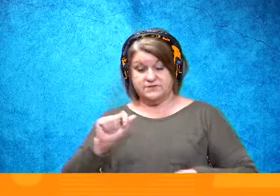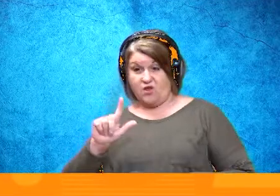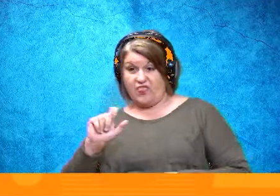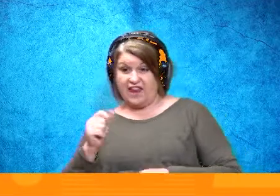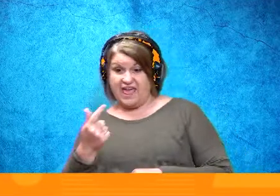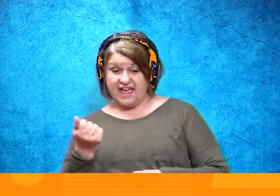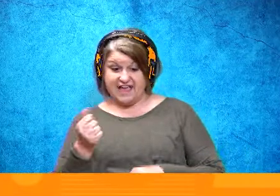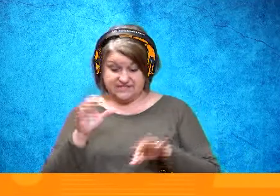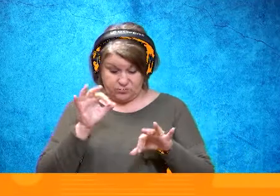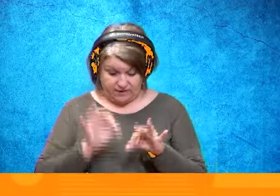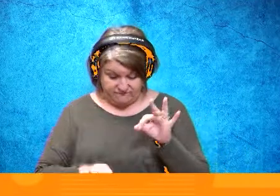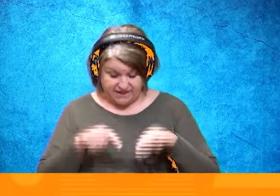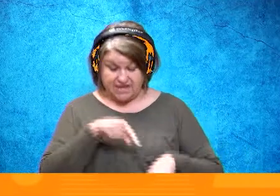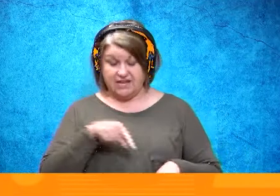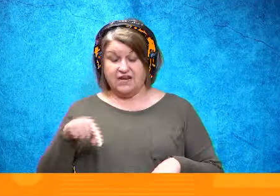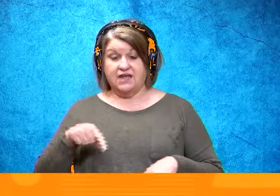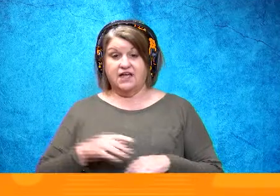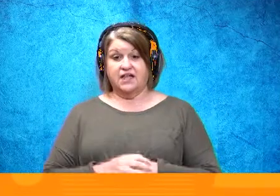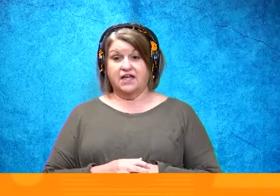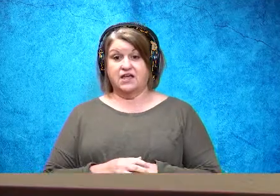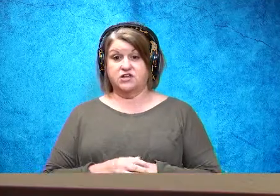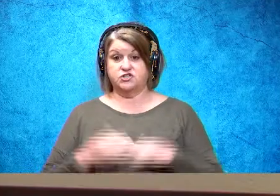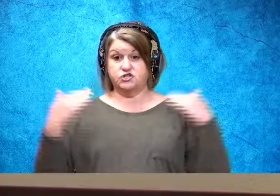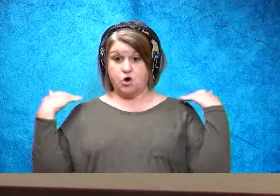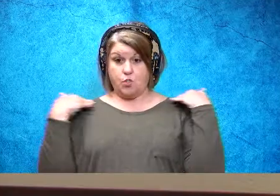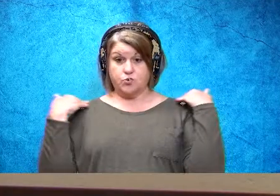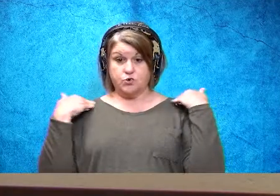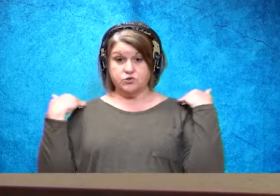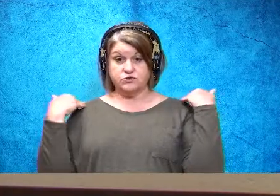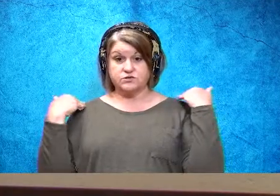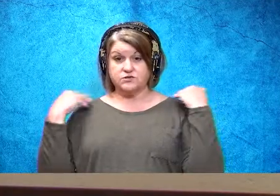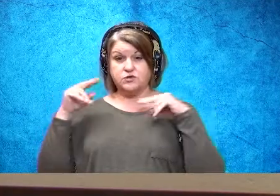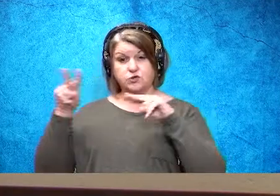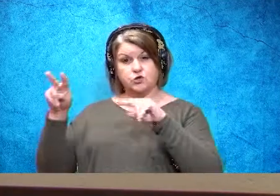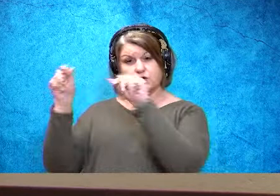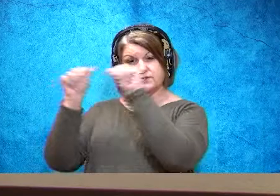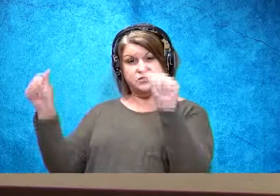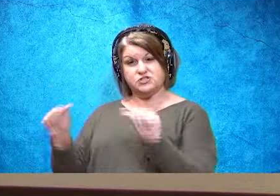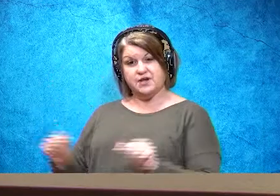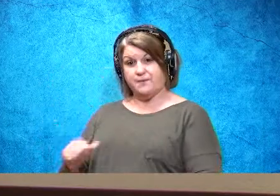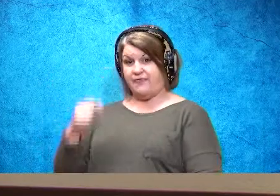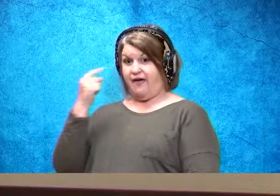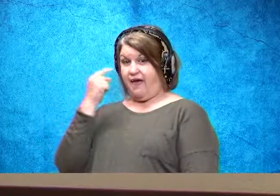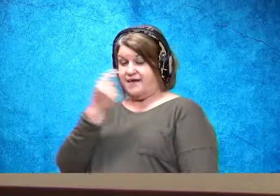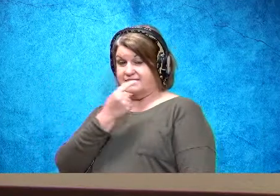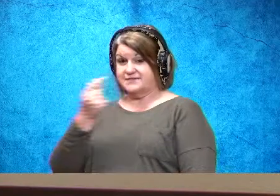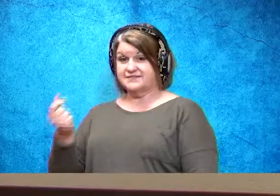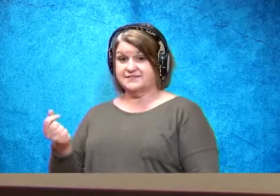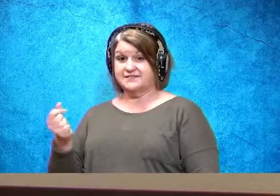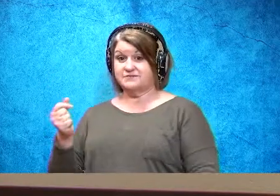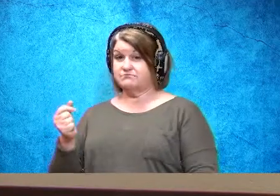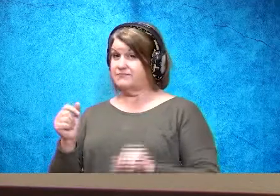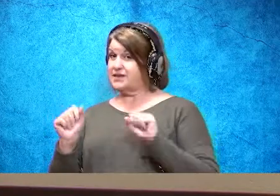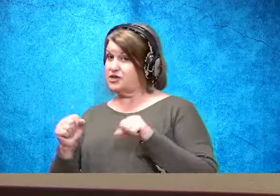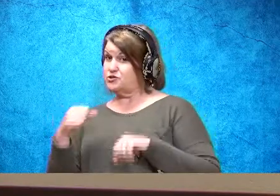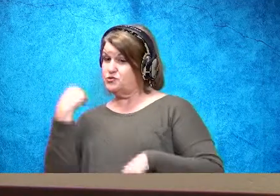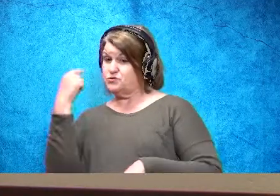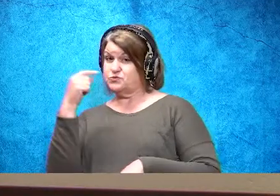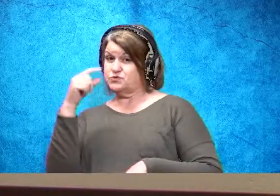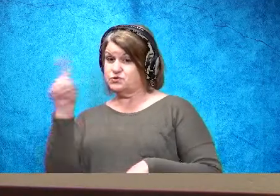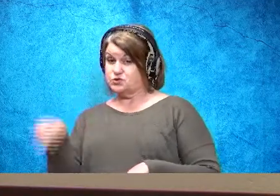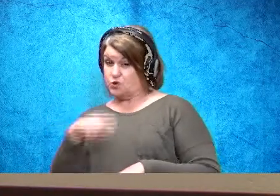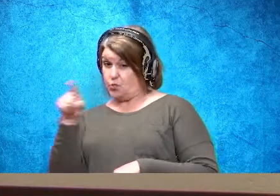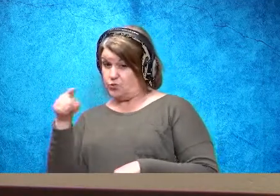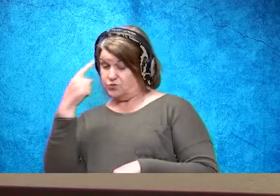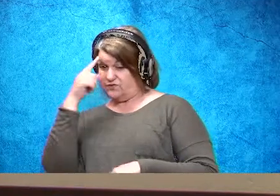robot's feet, his shoulders. And look at the shape of the eyes. Could you use circles for those? Or